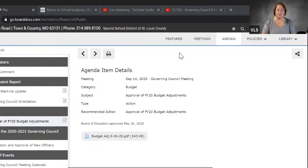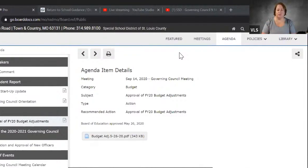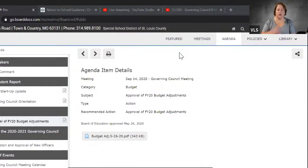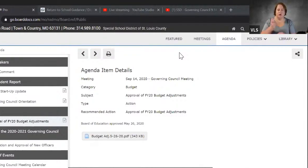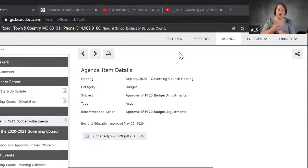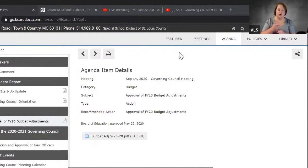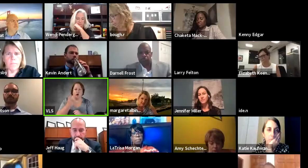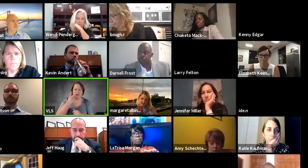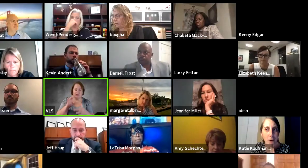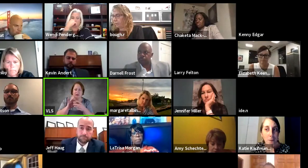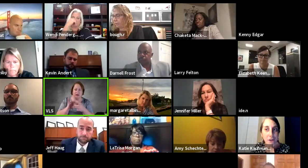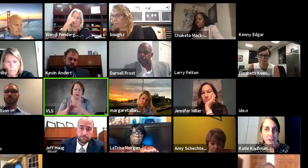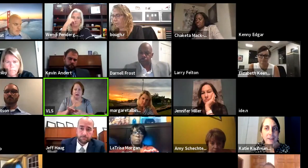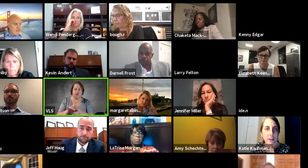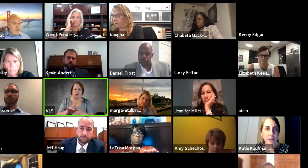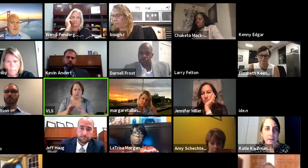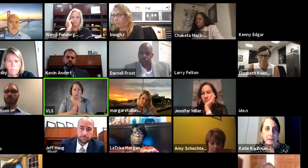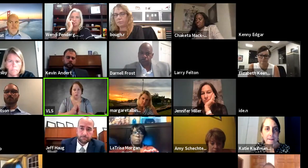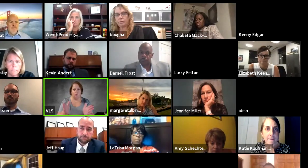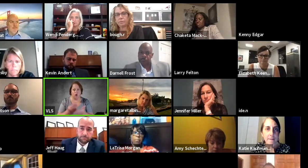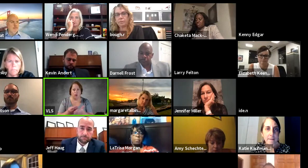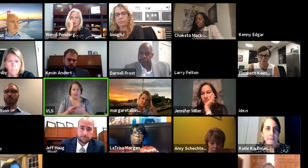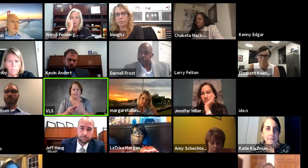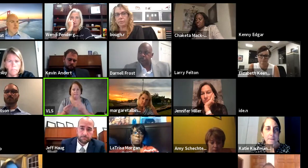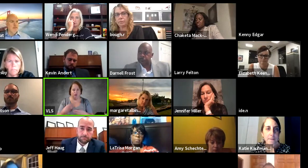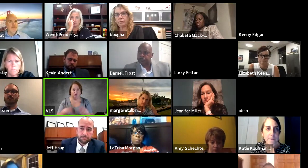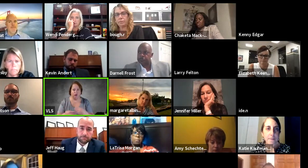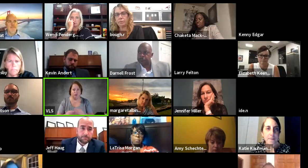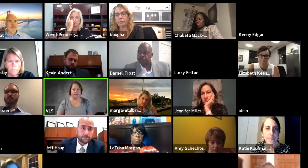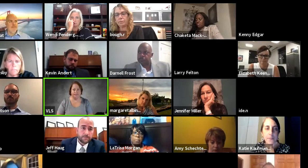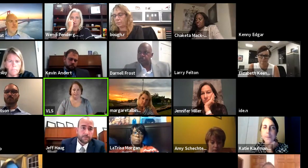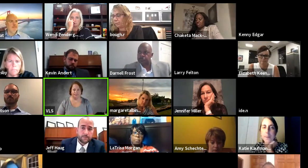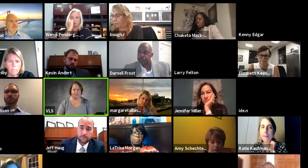see the connection to the overall budget.